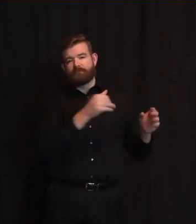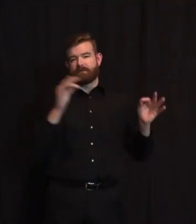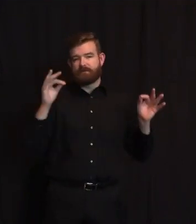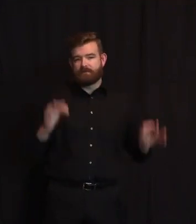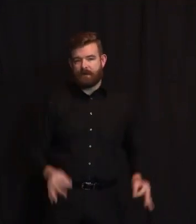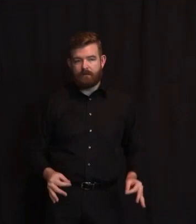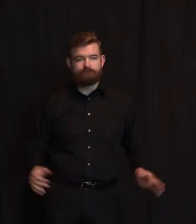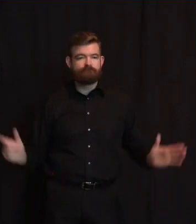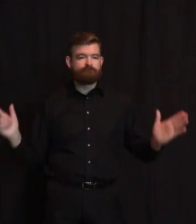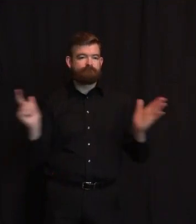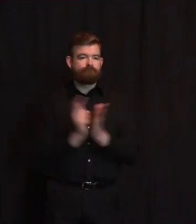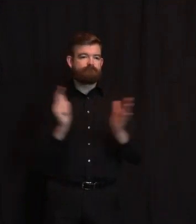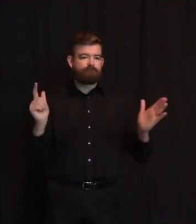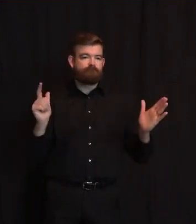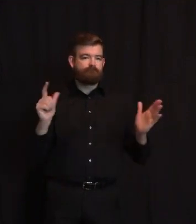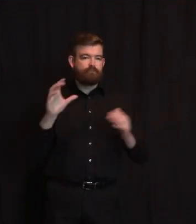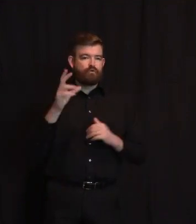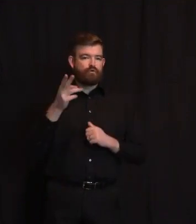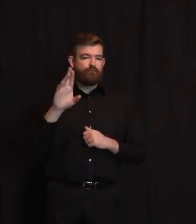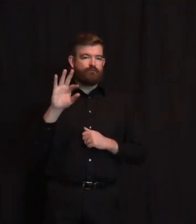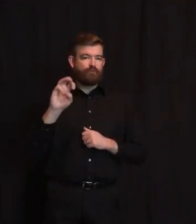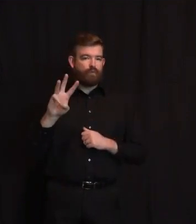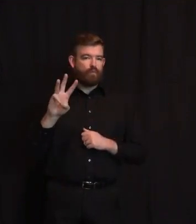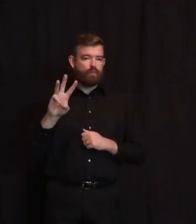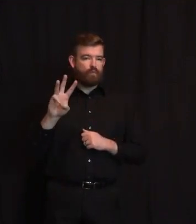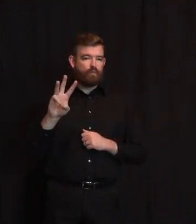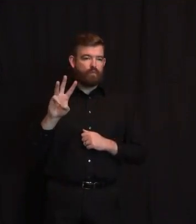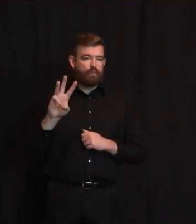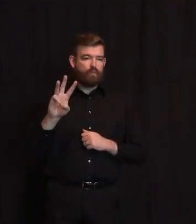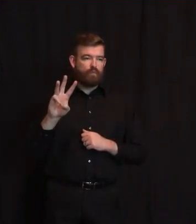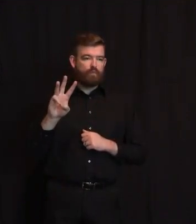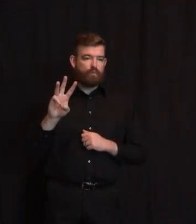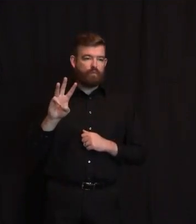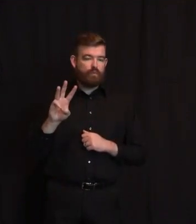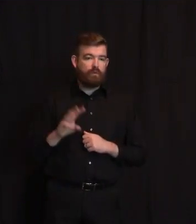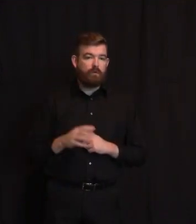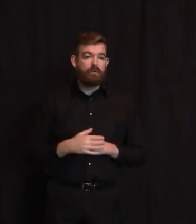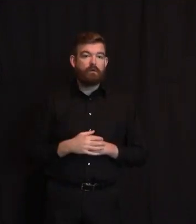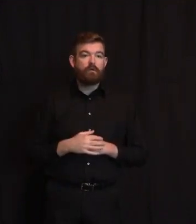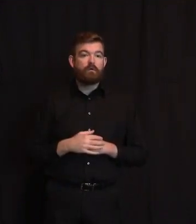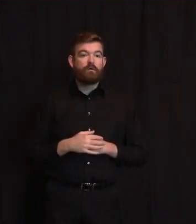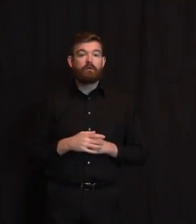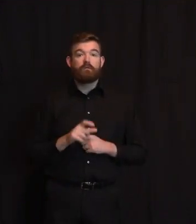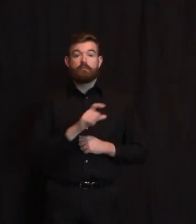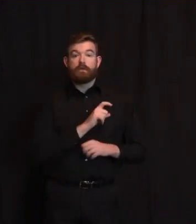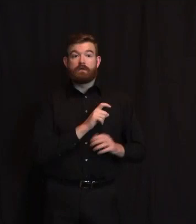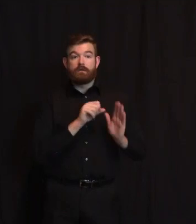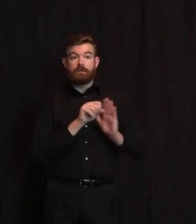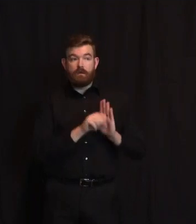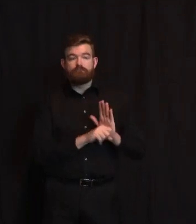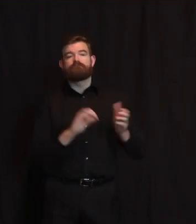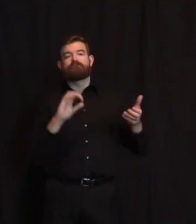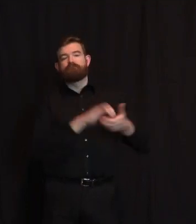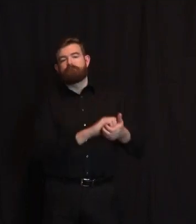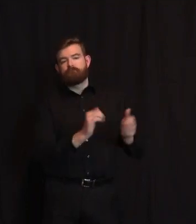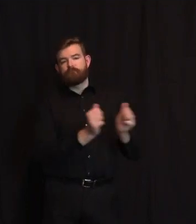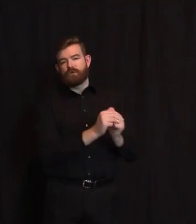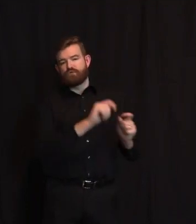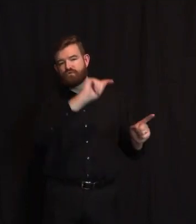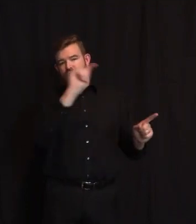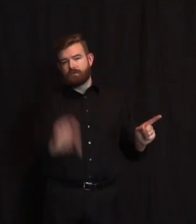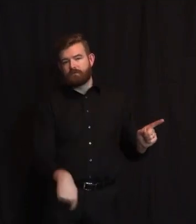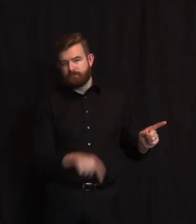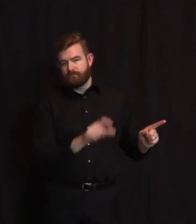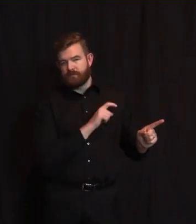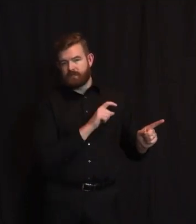suppression detectives and troopers are in lockstep with the Trenton Police Department. After that happened, I know they